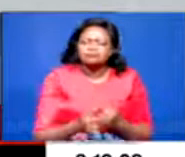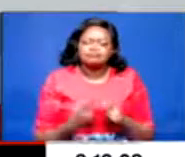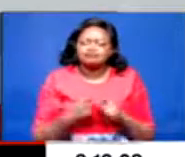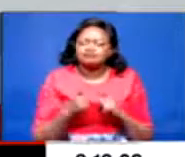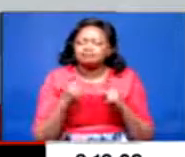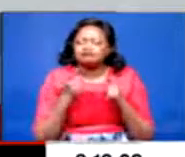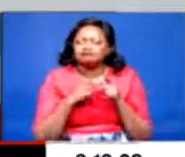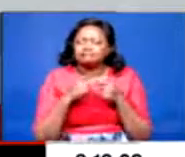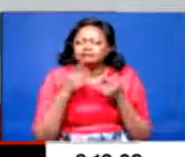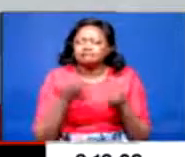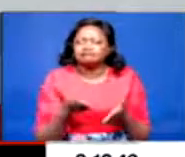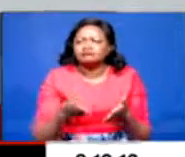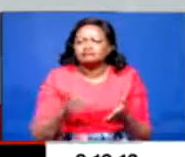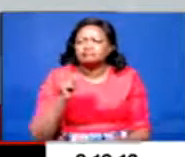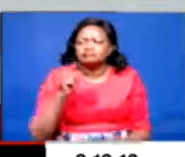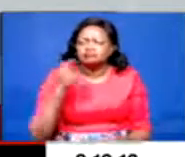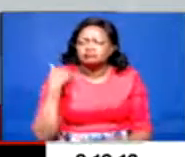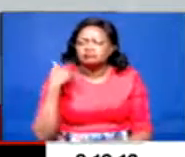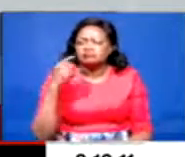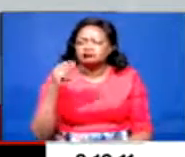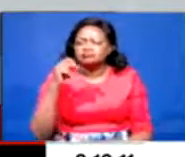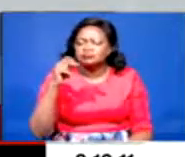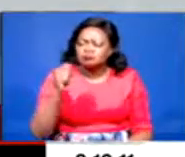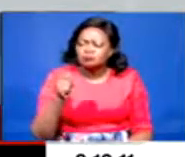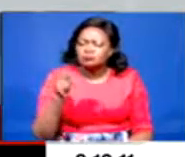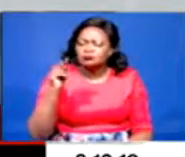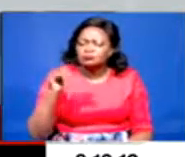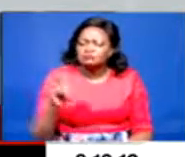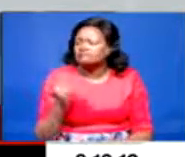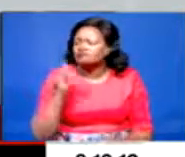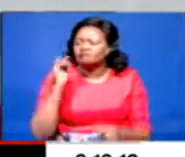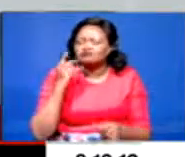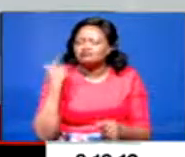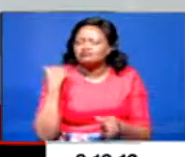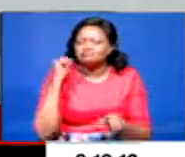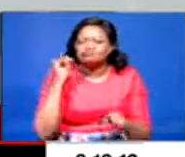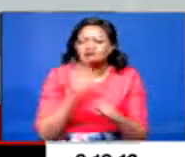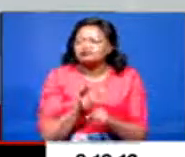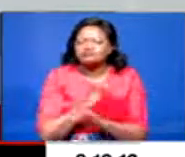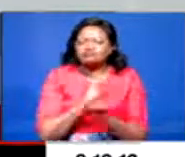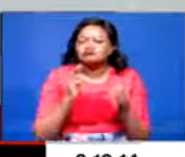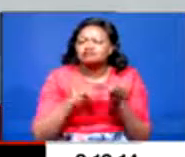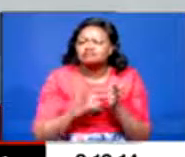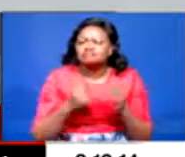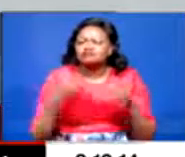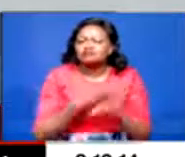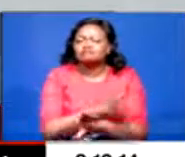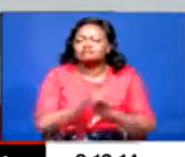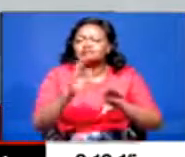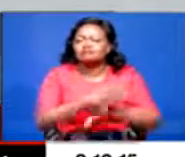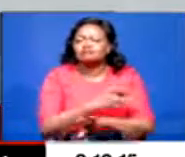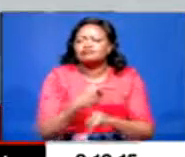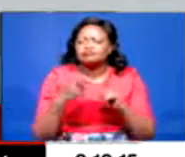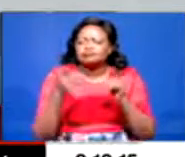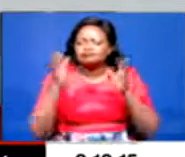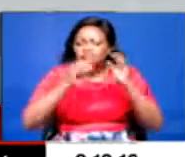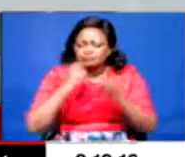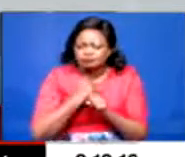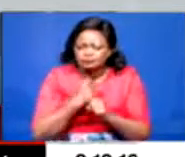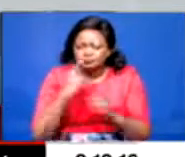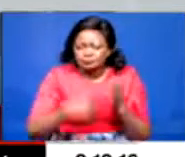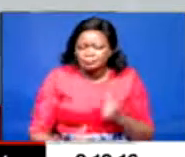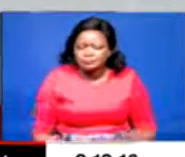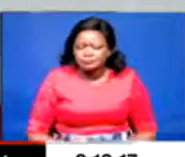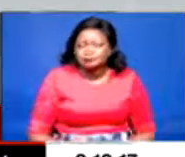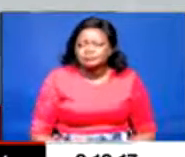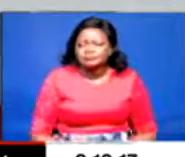at the numbers of Tharaka Nithi, they're not that much. Mm-hmm. So that tells you there's a lot of monkey business. One of the things that these elections have done this time around